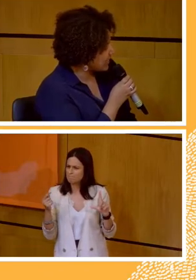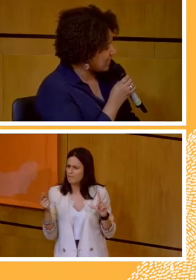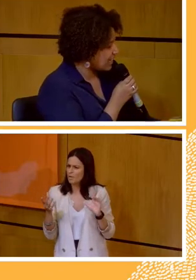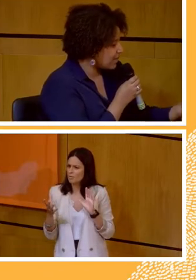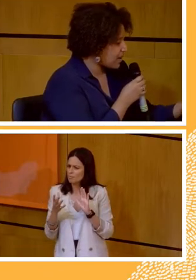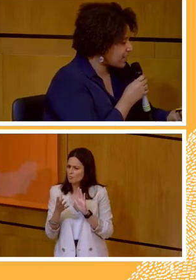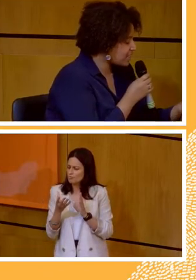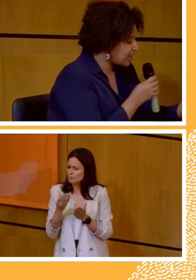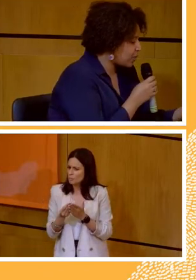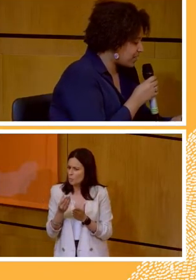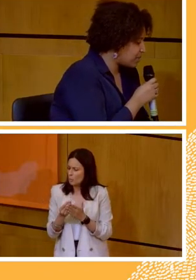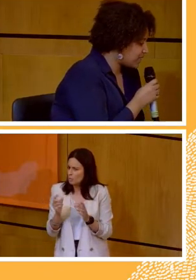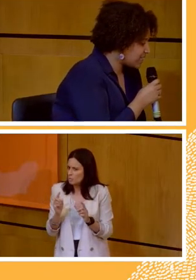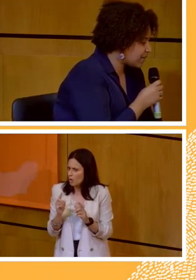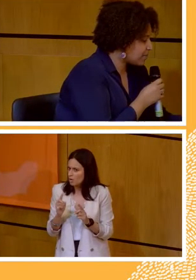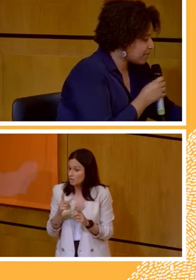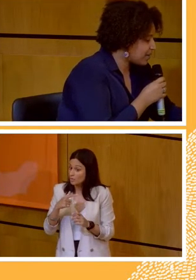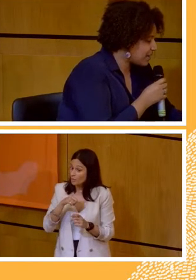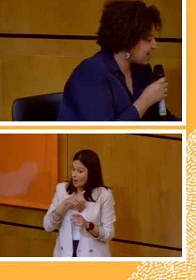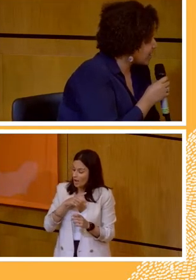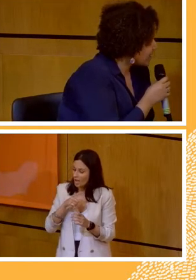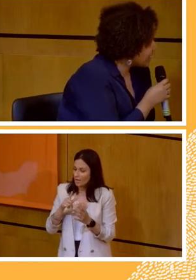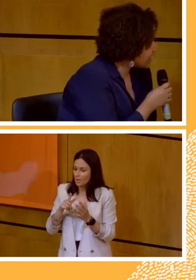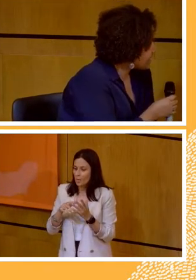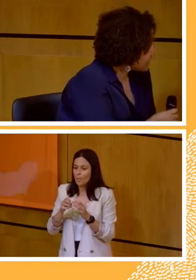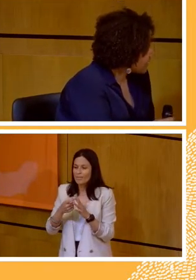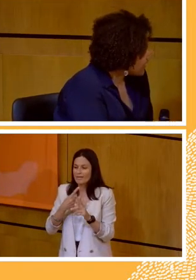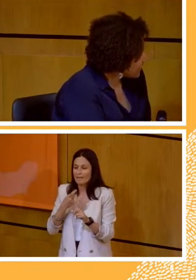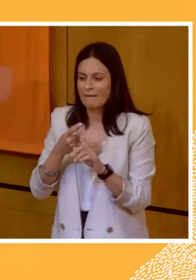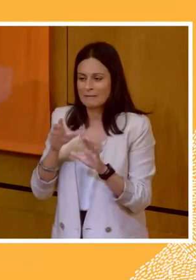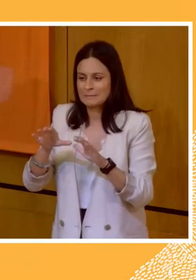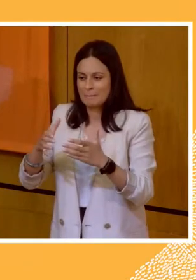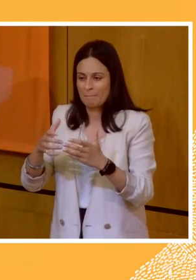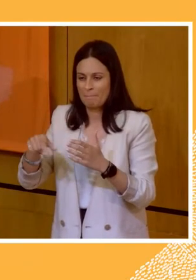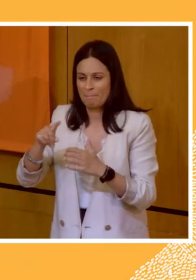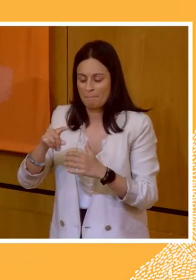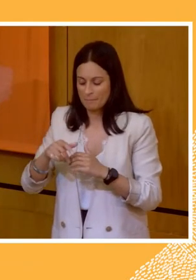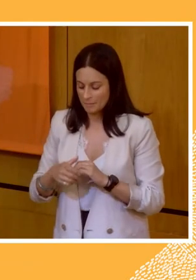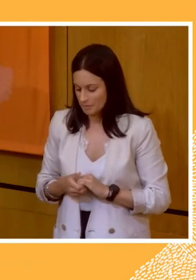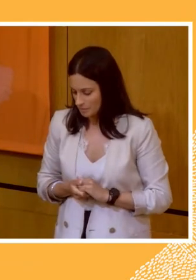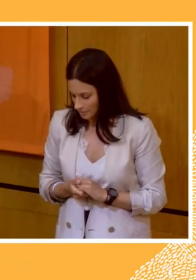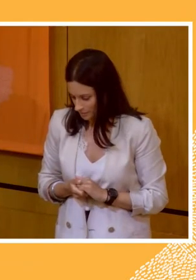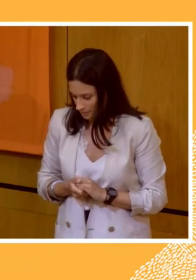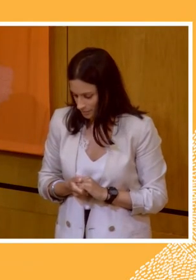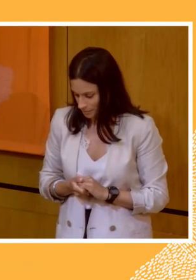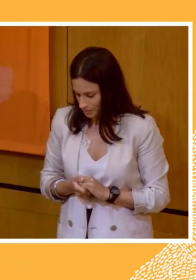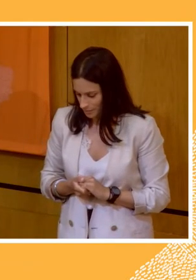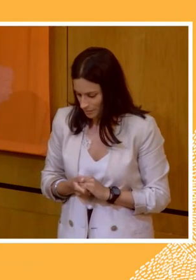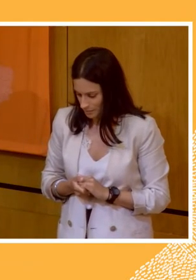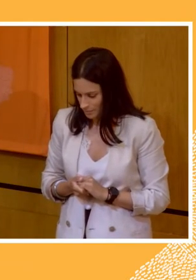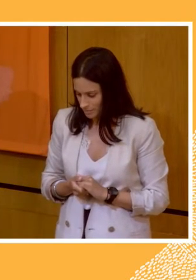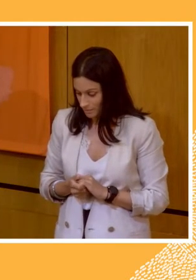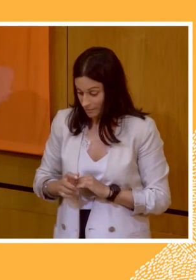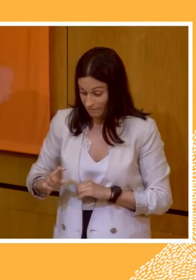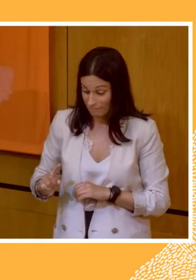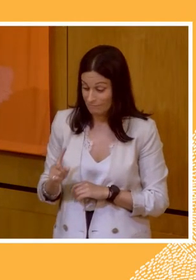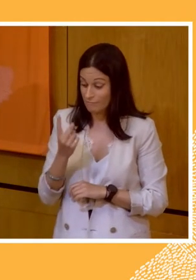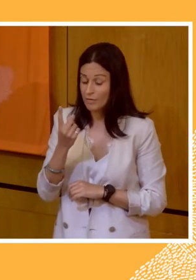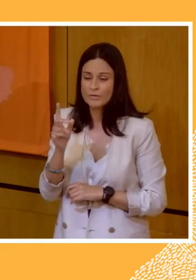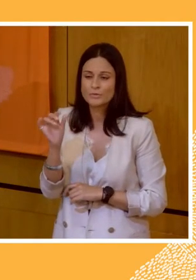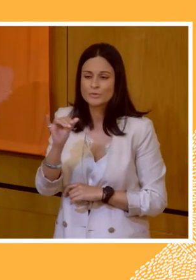recording as OPDP's team. So the first one with